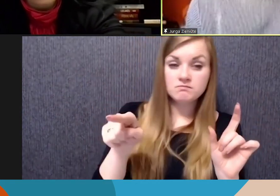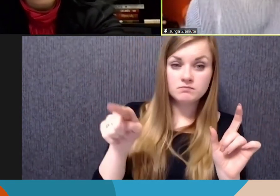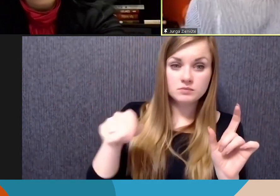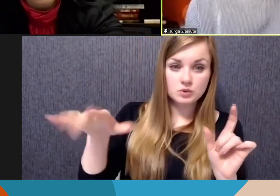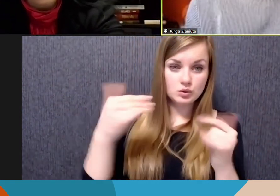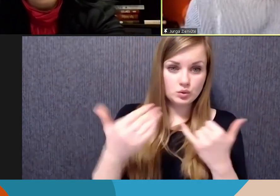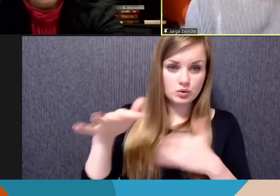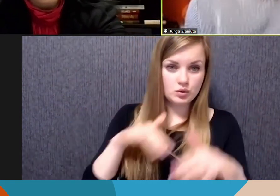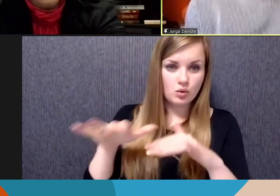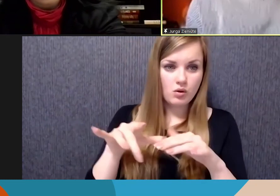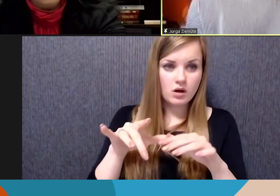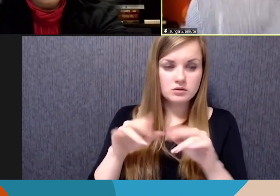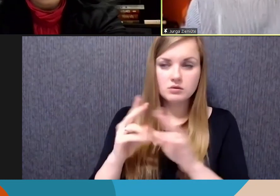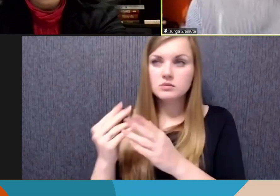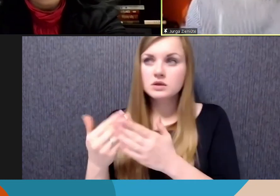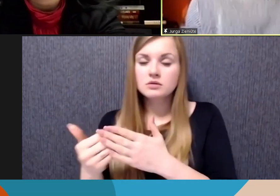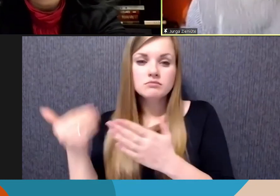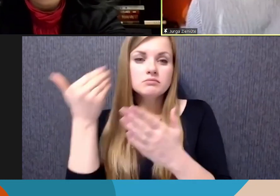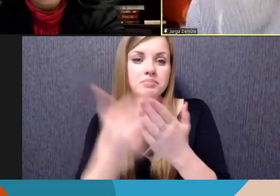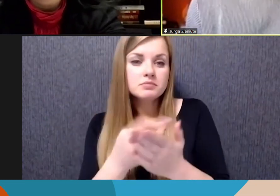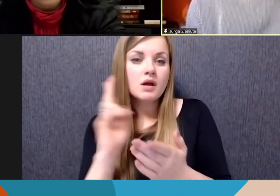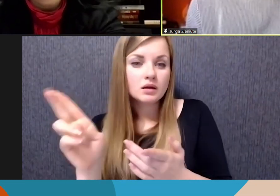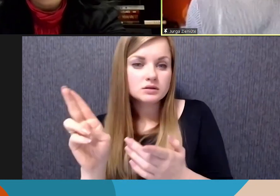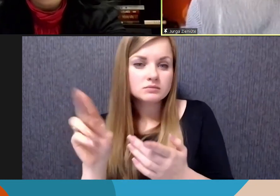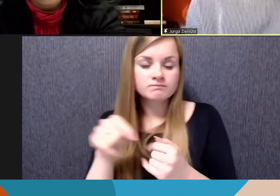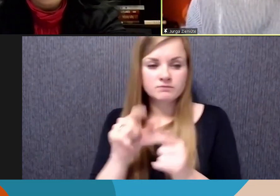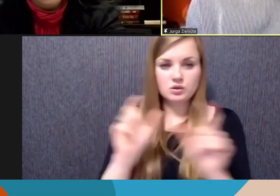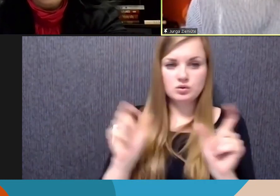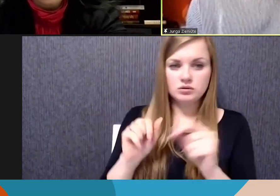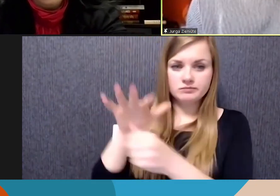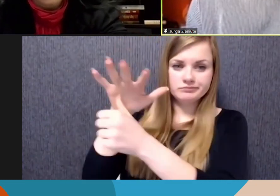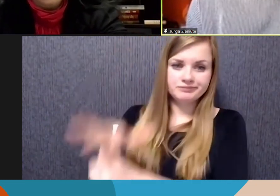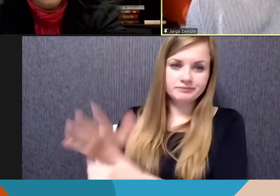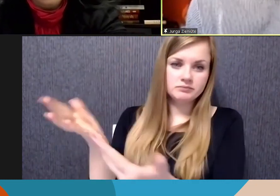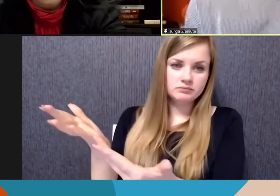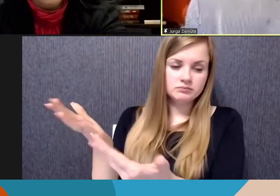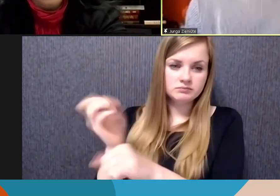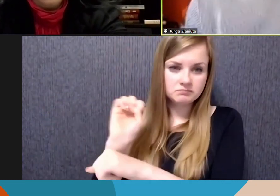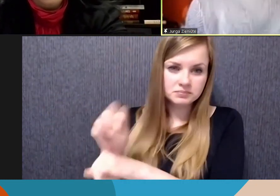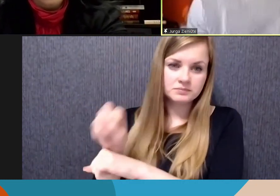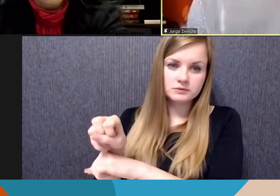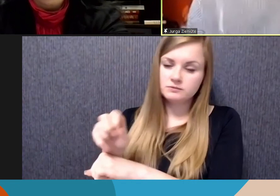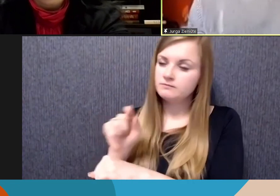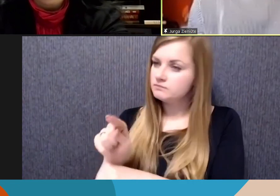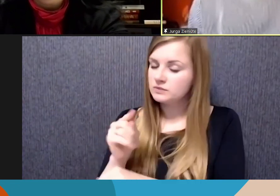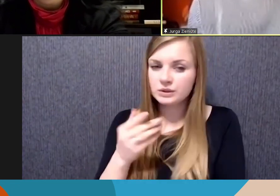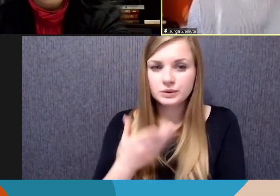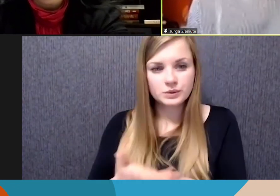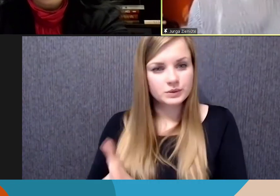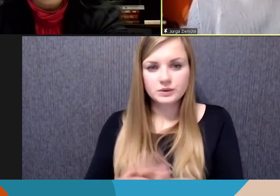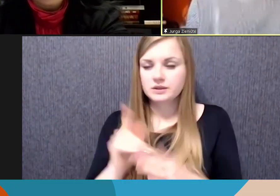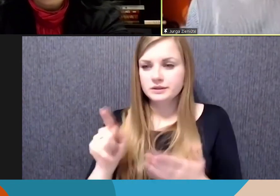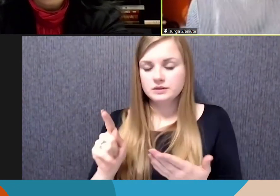The authorities, in this case, the authorities discriminated against the applicants,